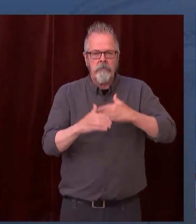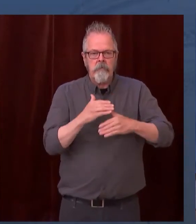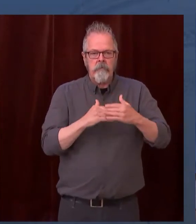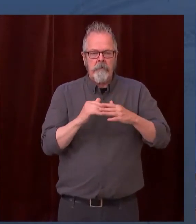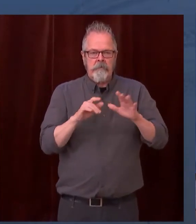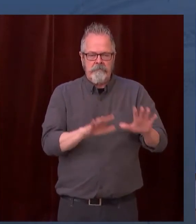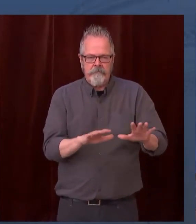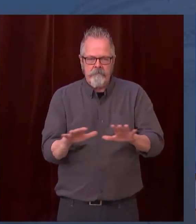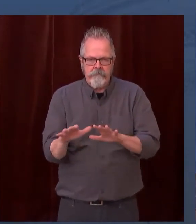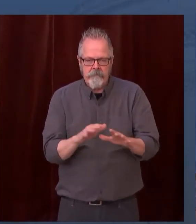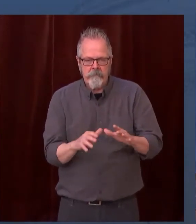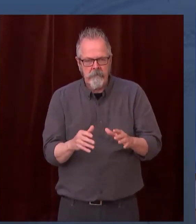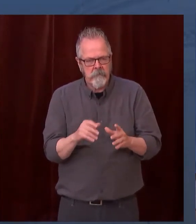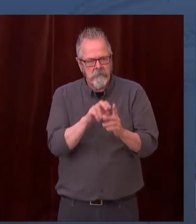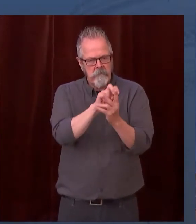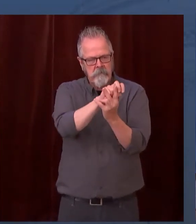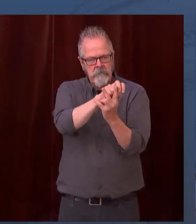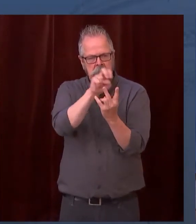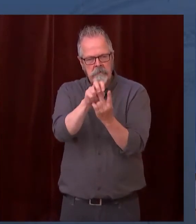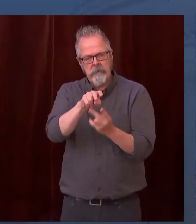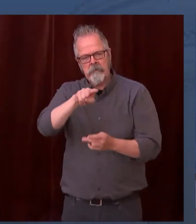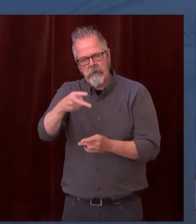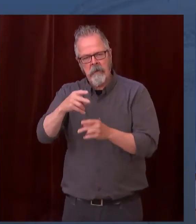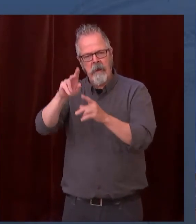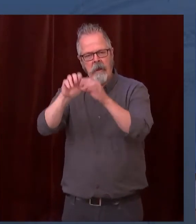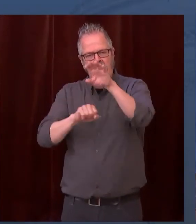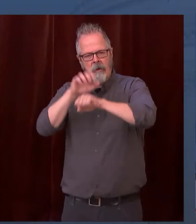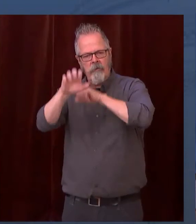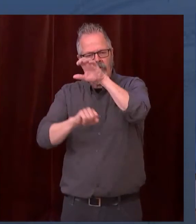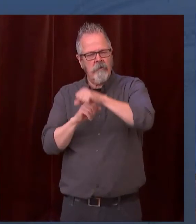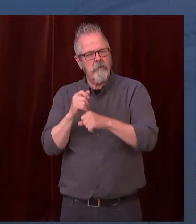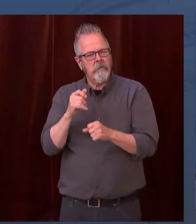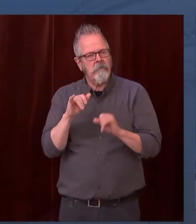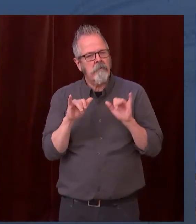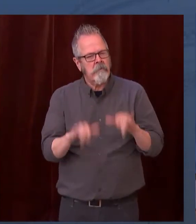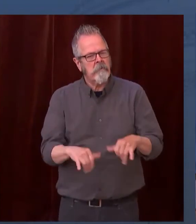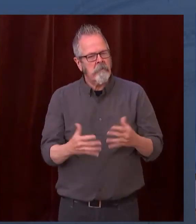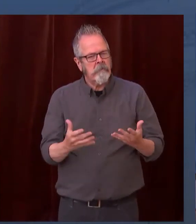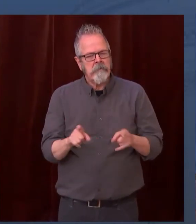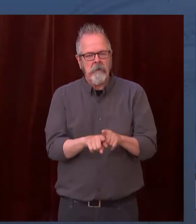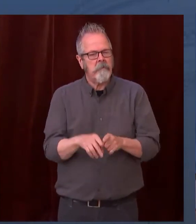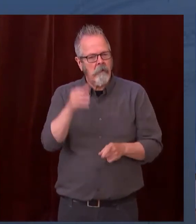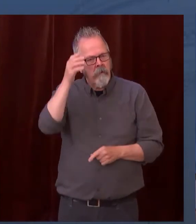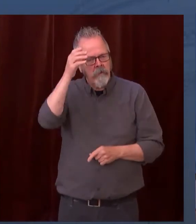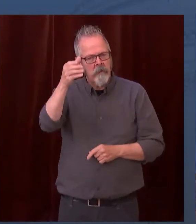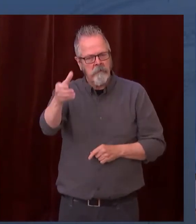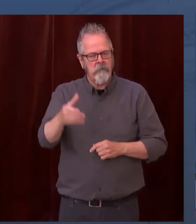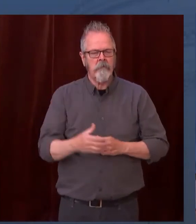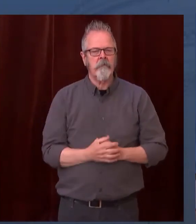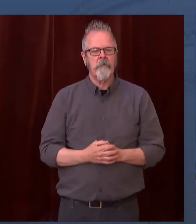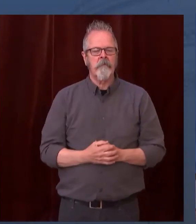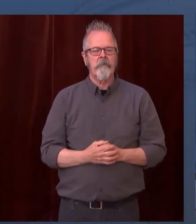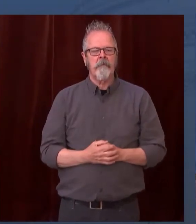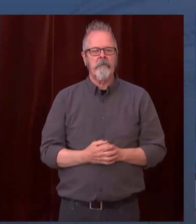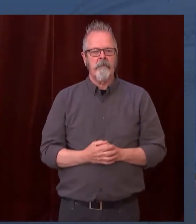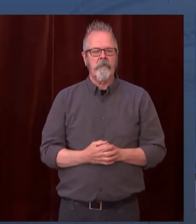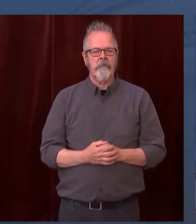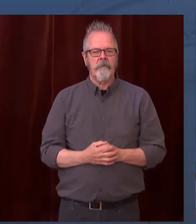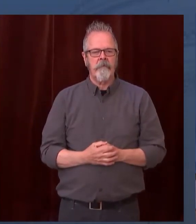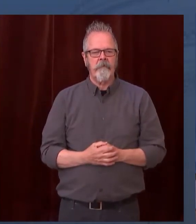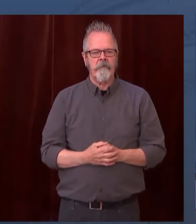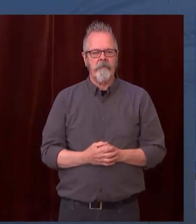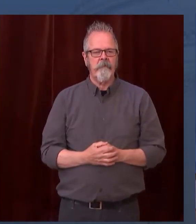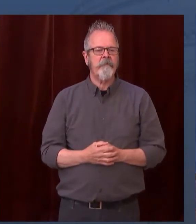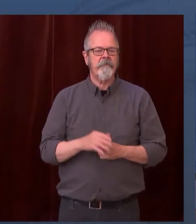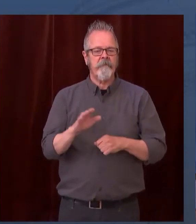Yes, and concerning the statewide business requirement with masks, does that now cover working out in gyms, a specific modification